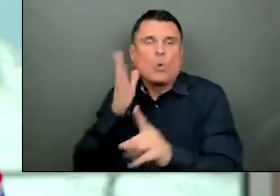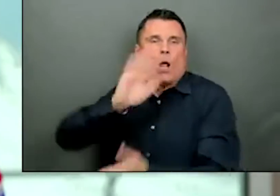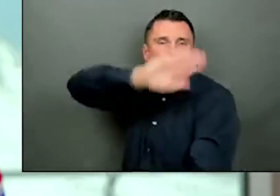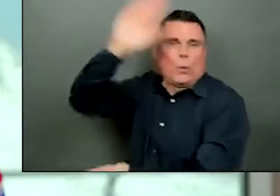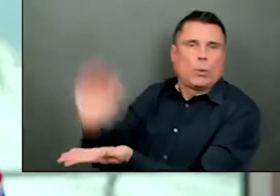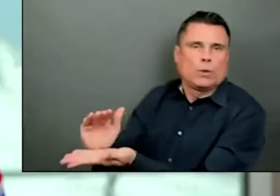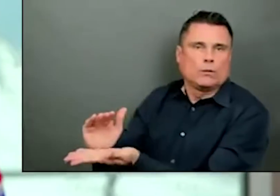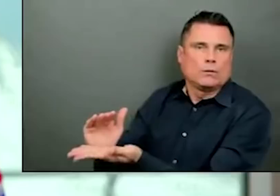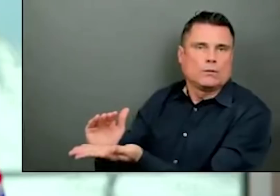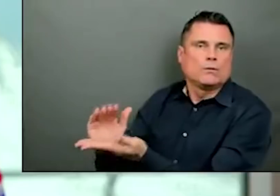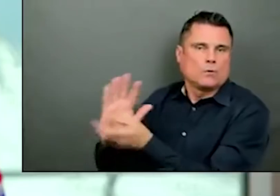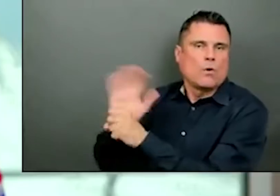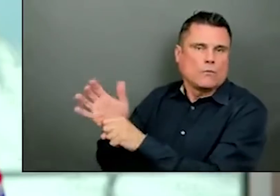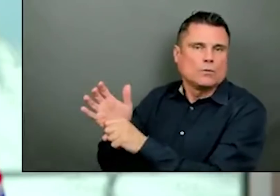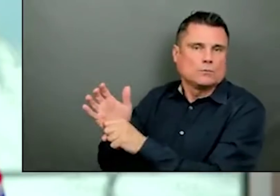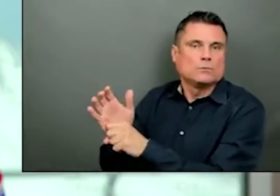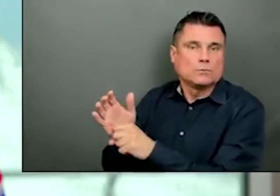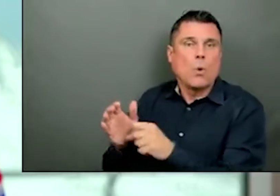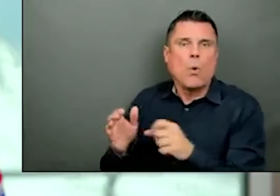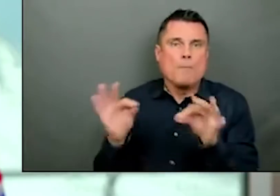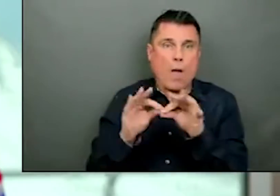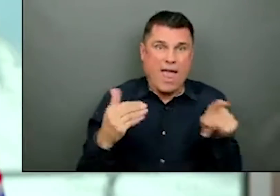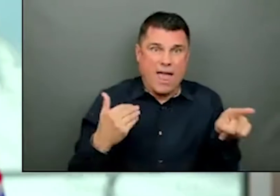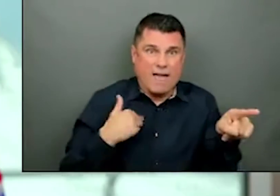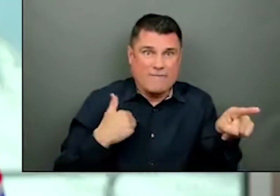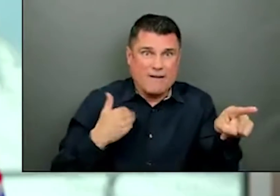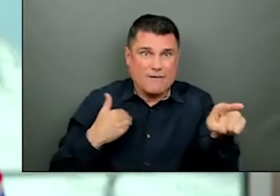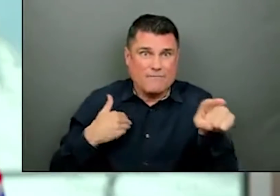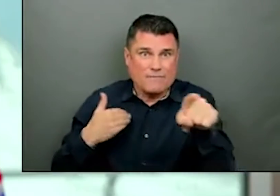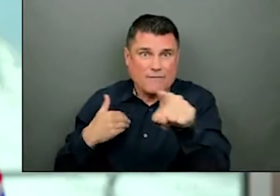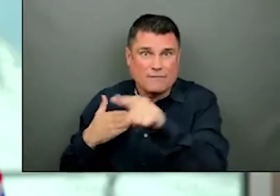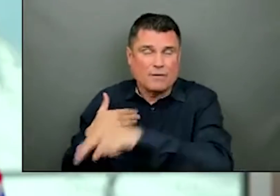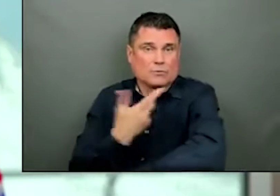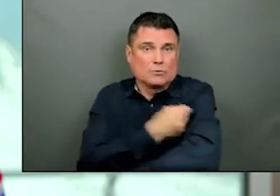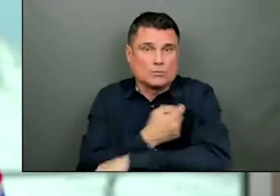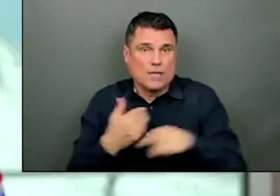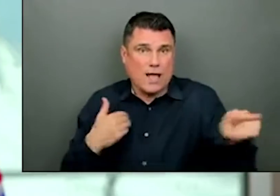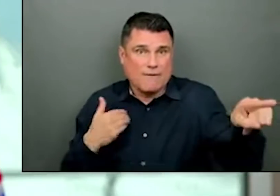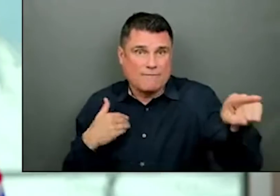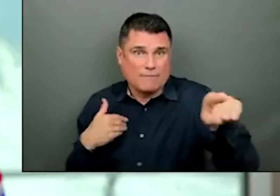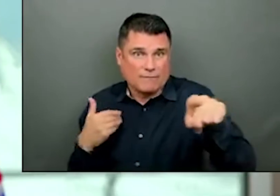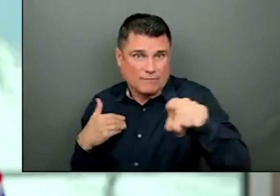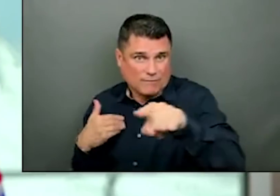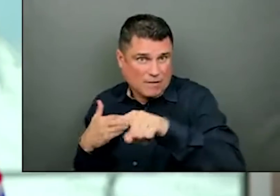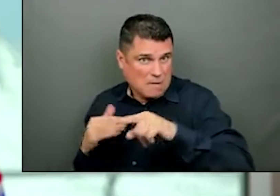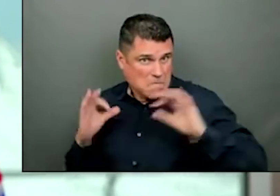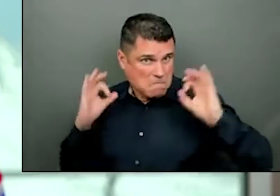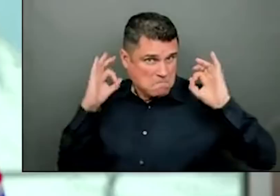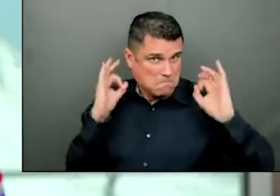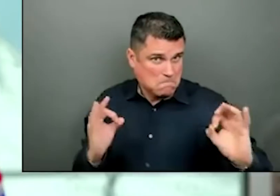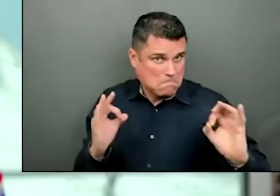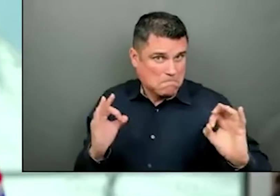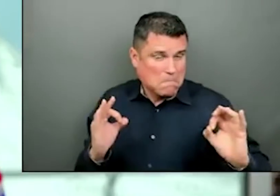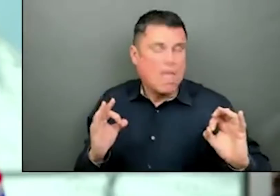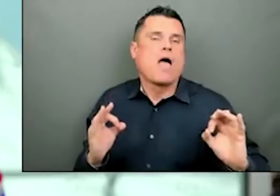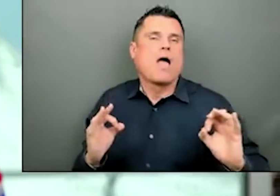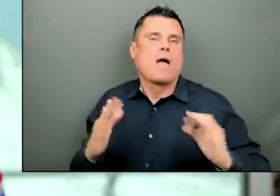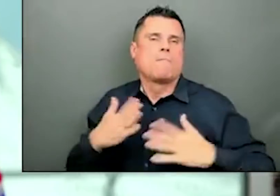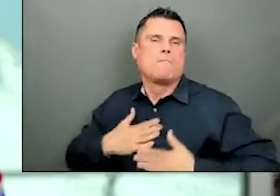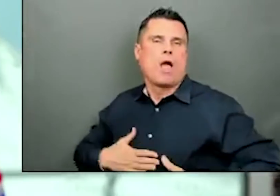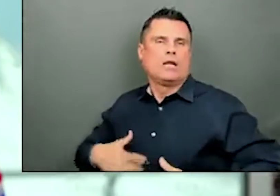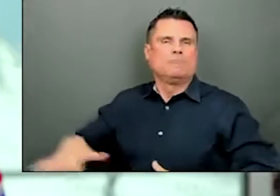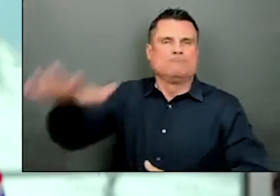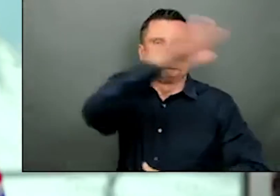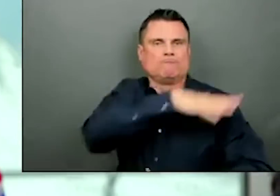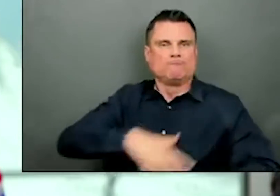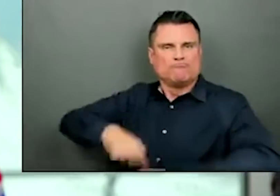community. And this is achieved by offering the first dose of vaccine to more people, beginning with those at higher risk of